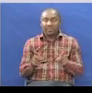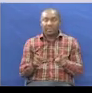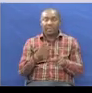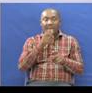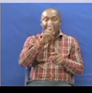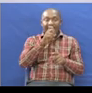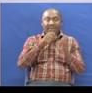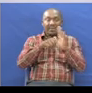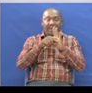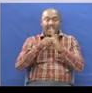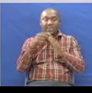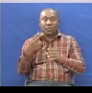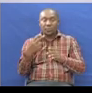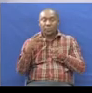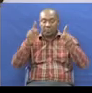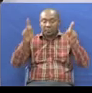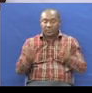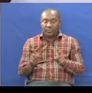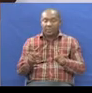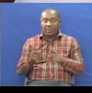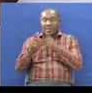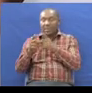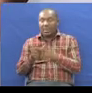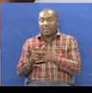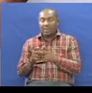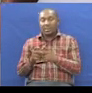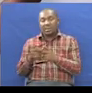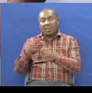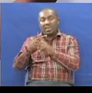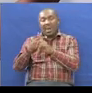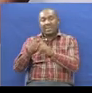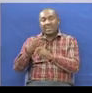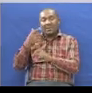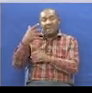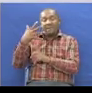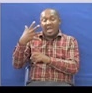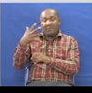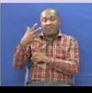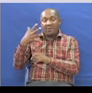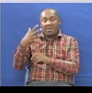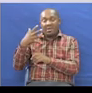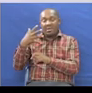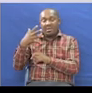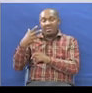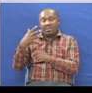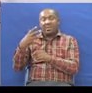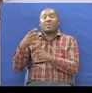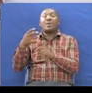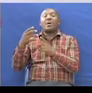5. Take 5 out here. You will have again x minus 2 is equal to 0. X minus